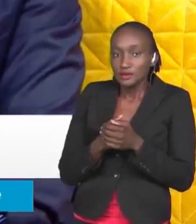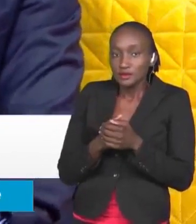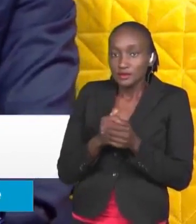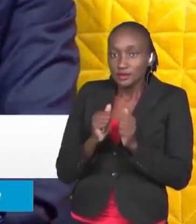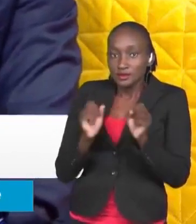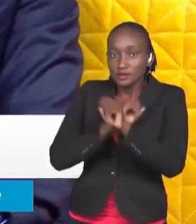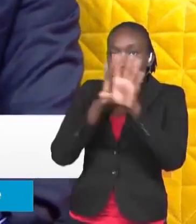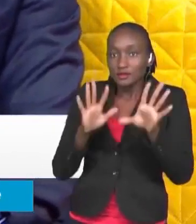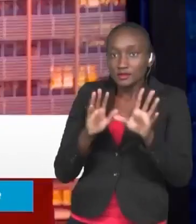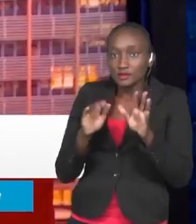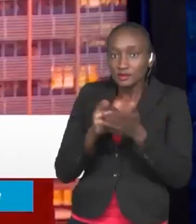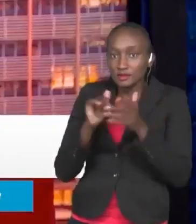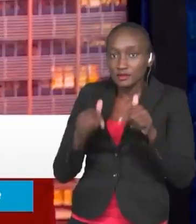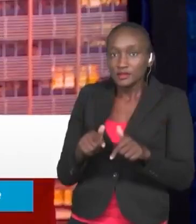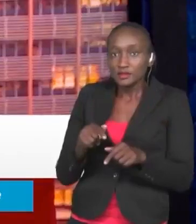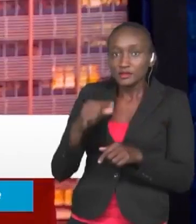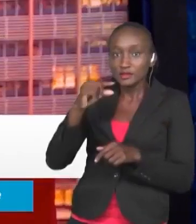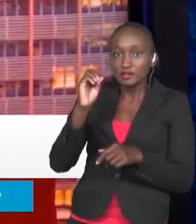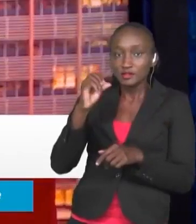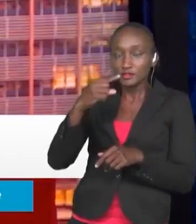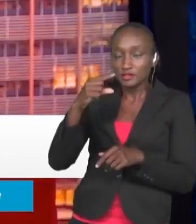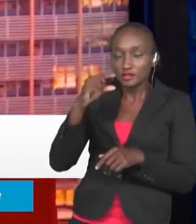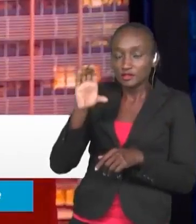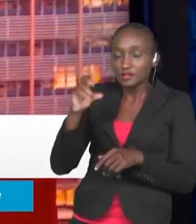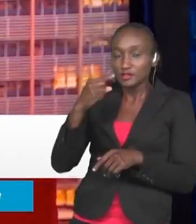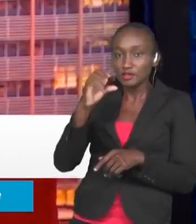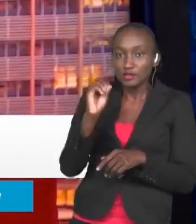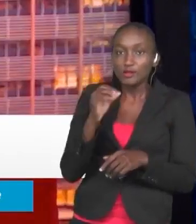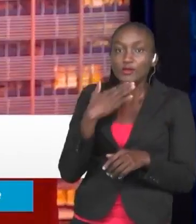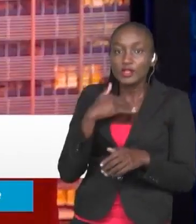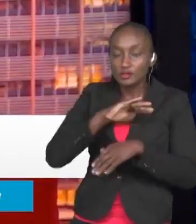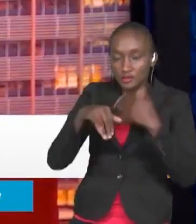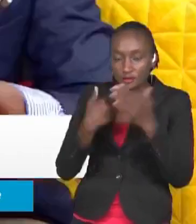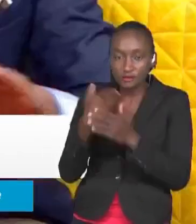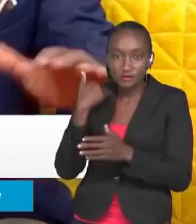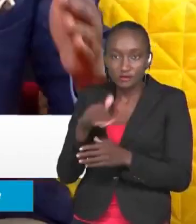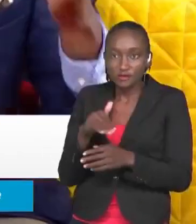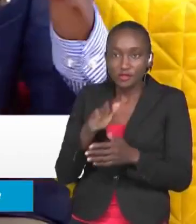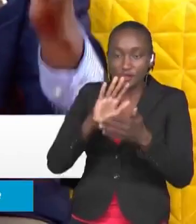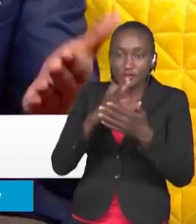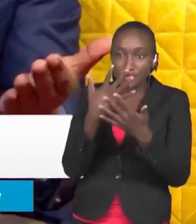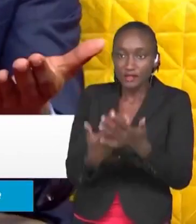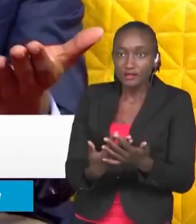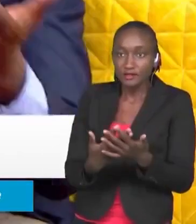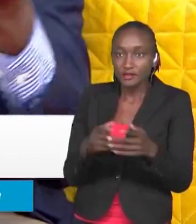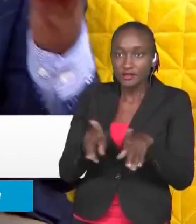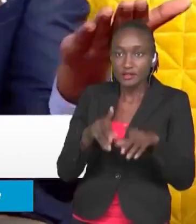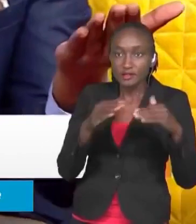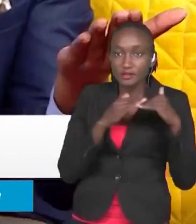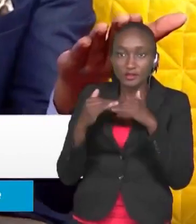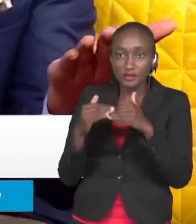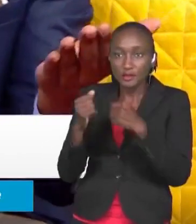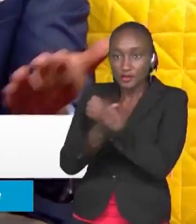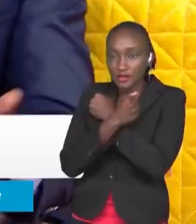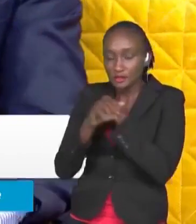it's clear that now the CJ wants this to be criminalized. Like to actually put these people at the same level, protecting the boy